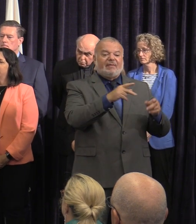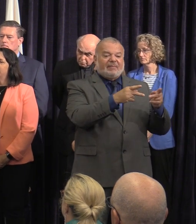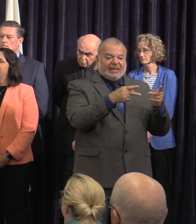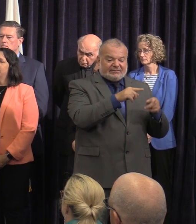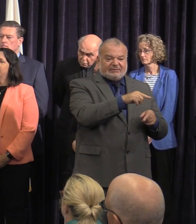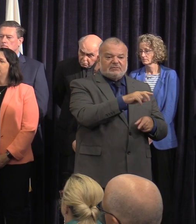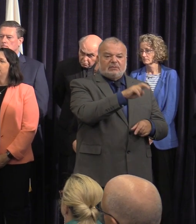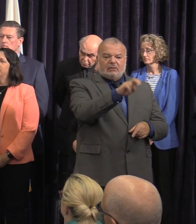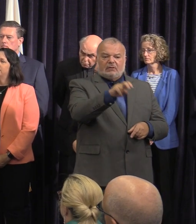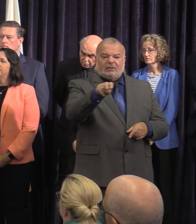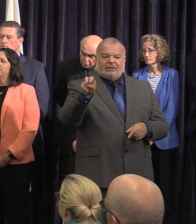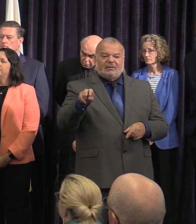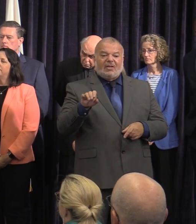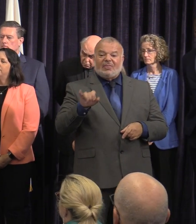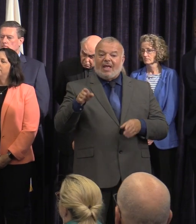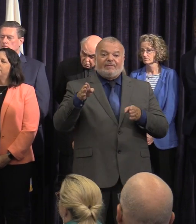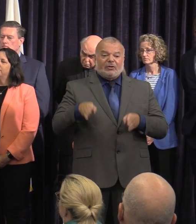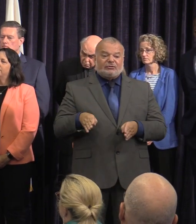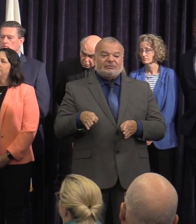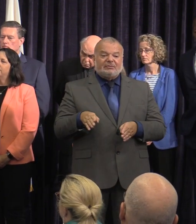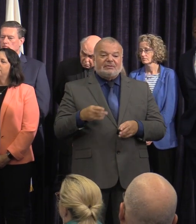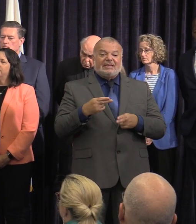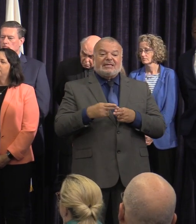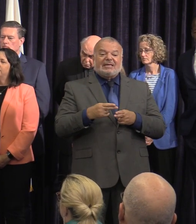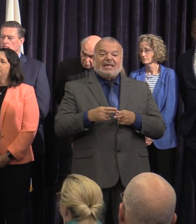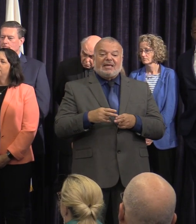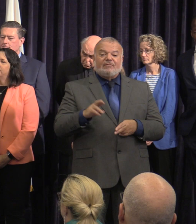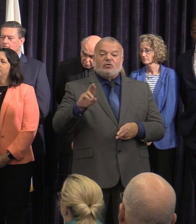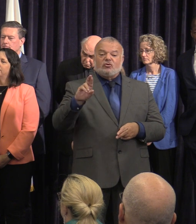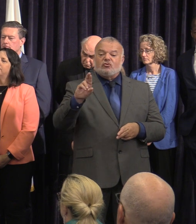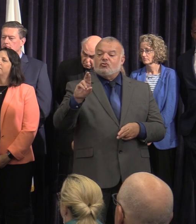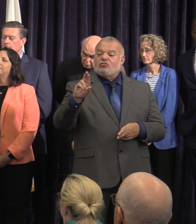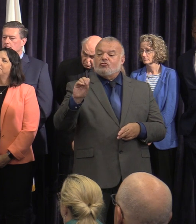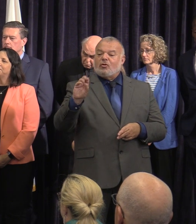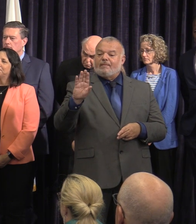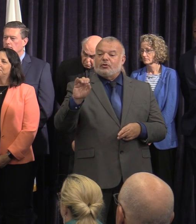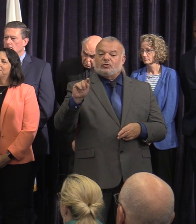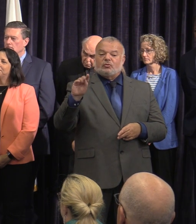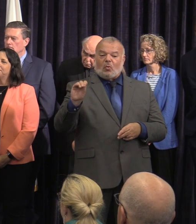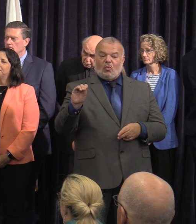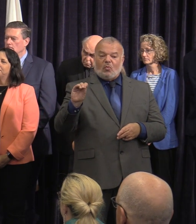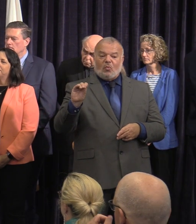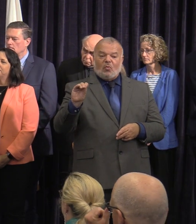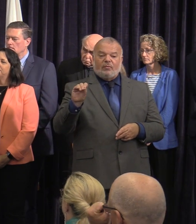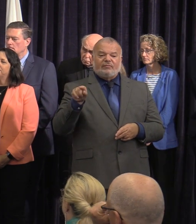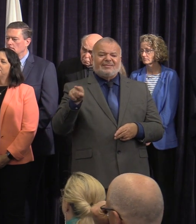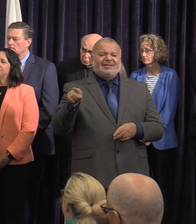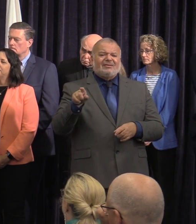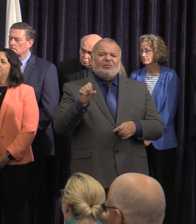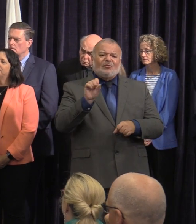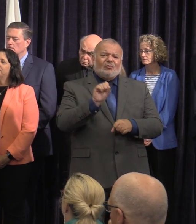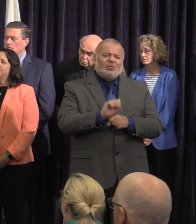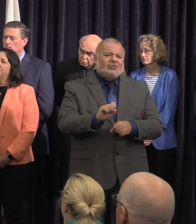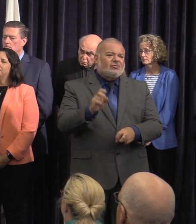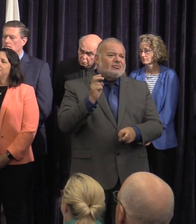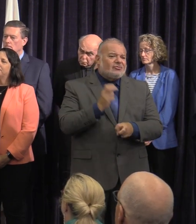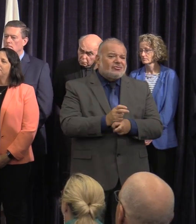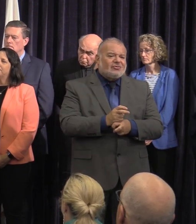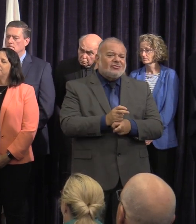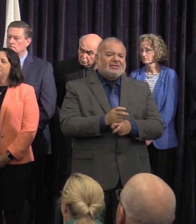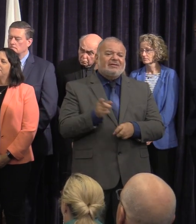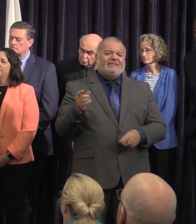is Roberto. He can't stop. He work all the time. He wants to help